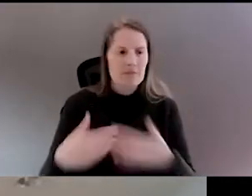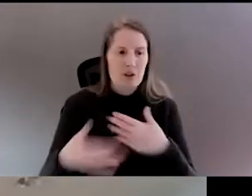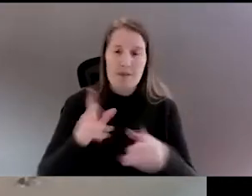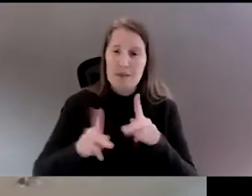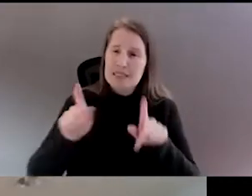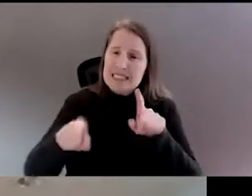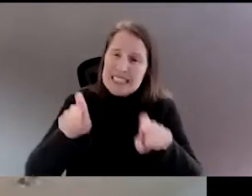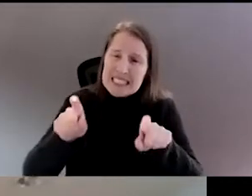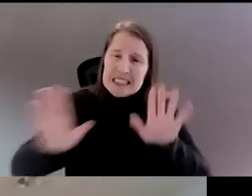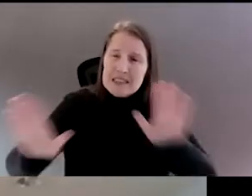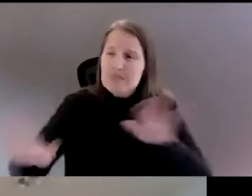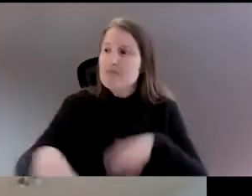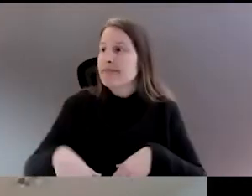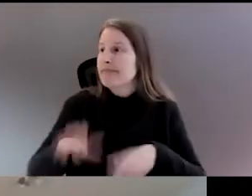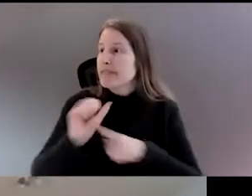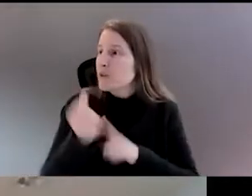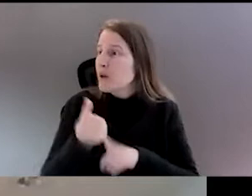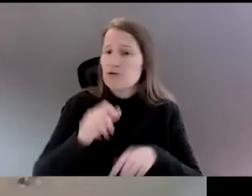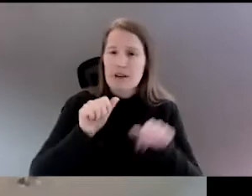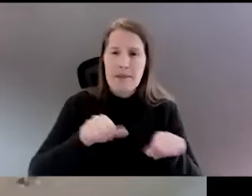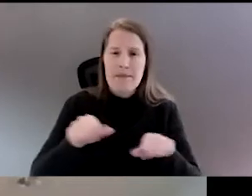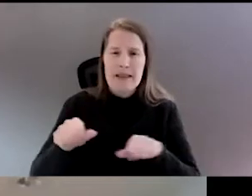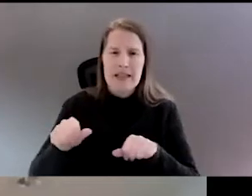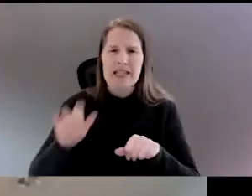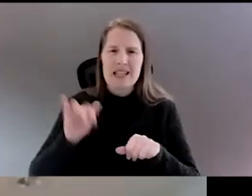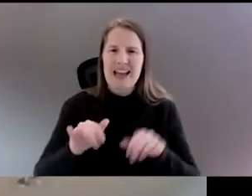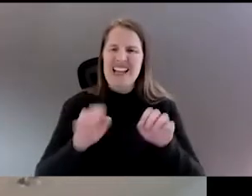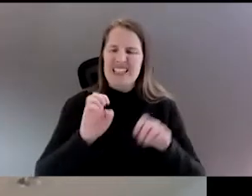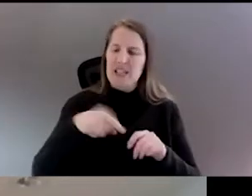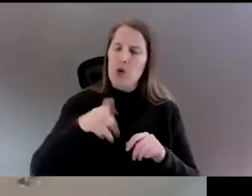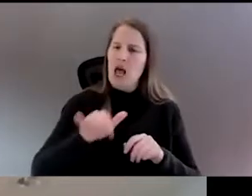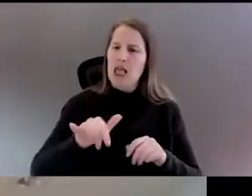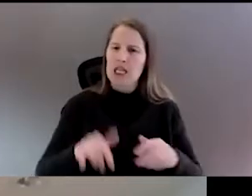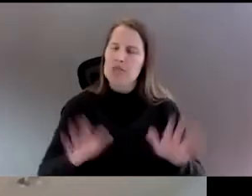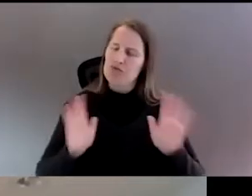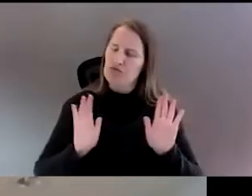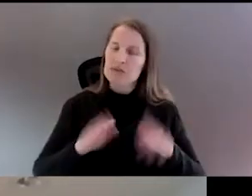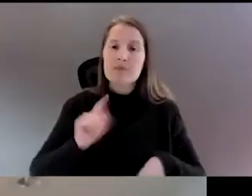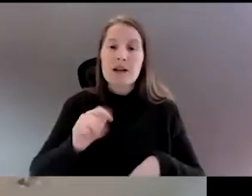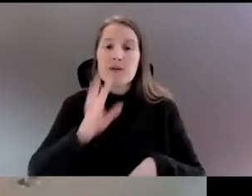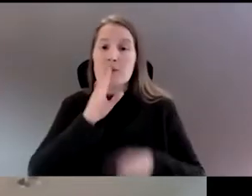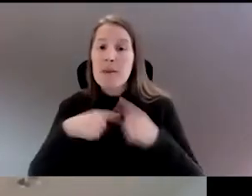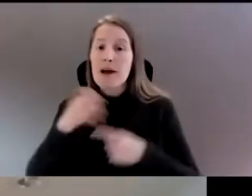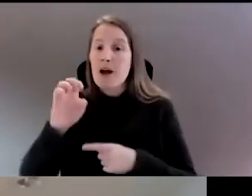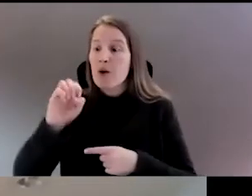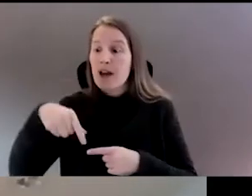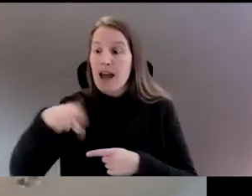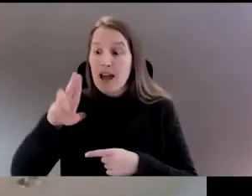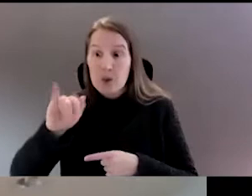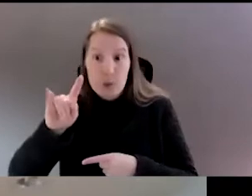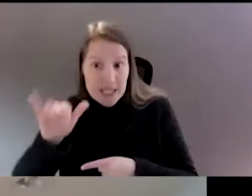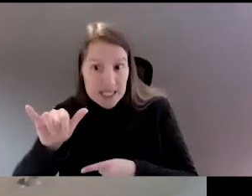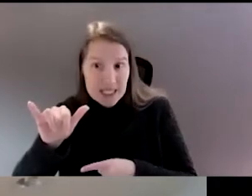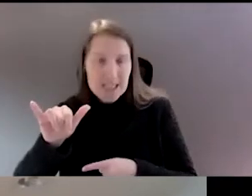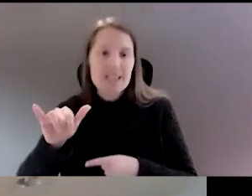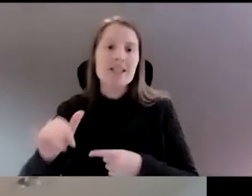ability, might be what we look at in terms of equality. But when we are speaking to equity, including the journey we need to